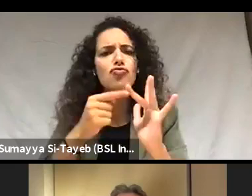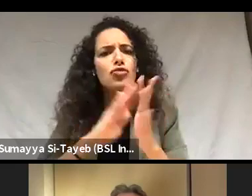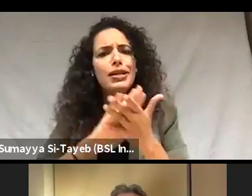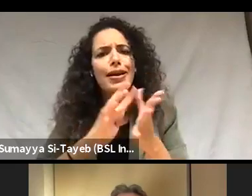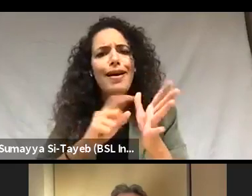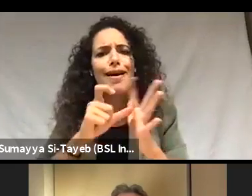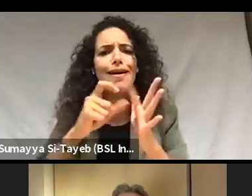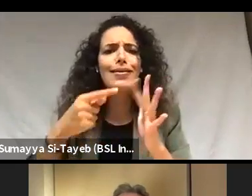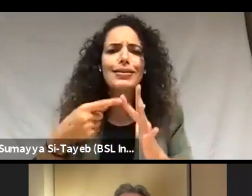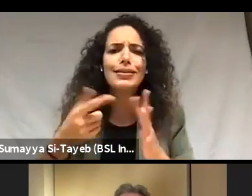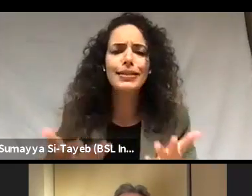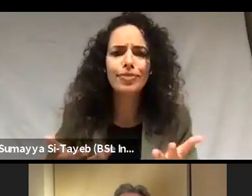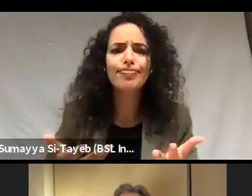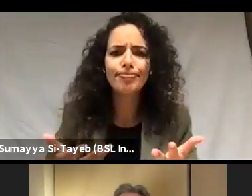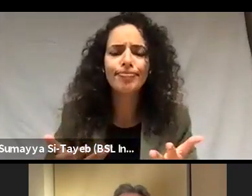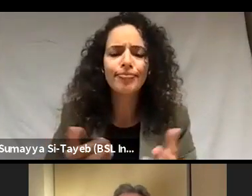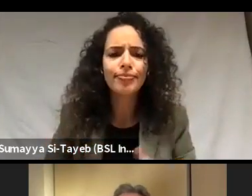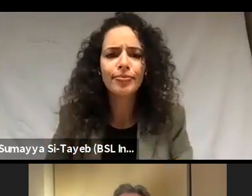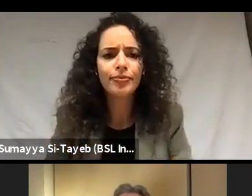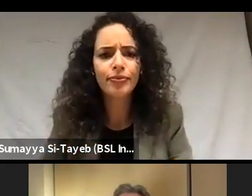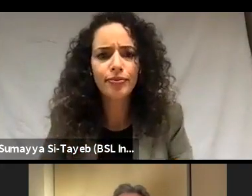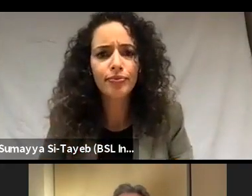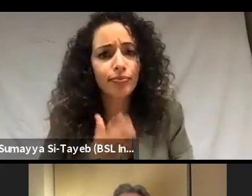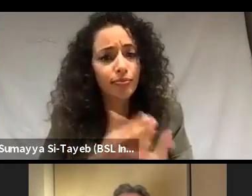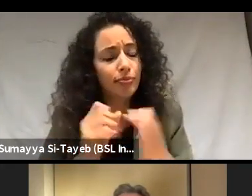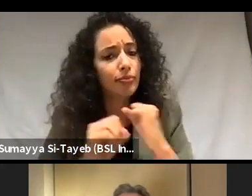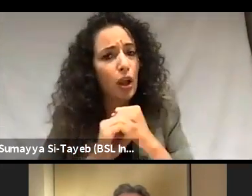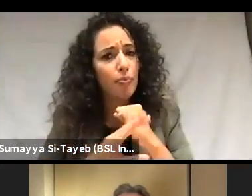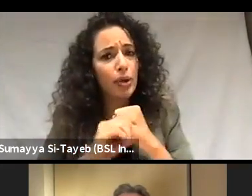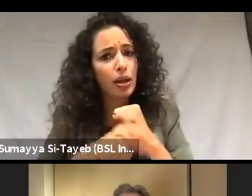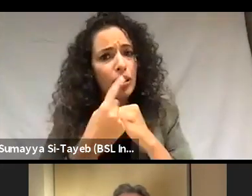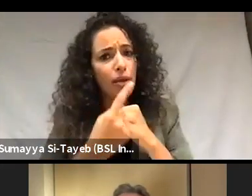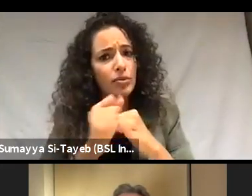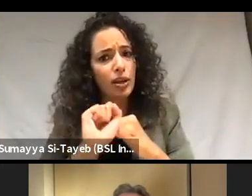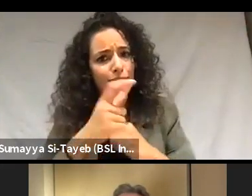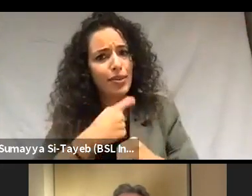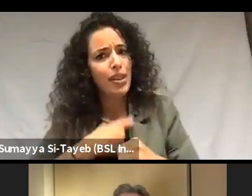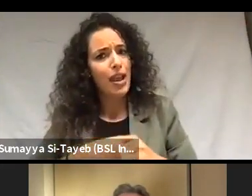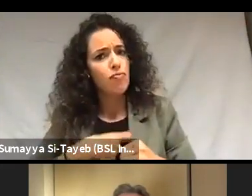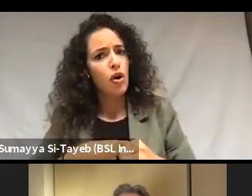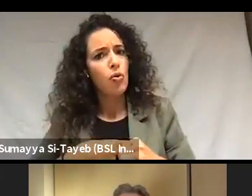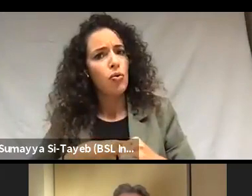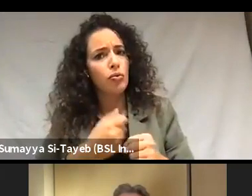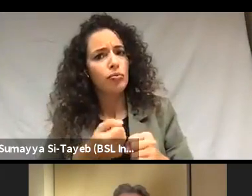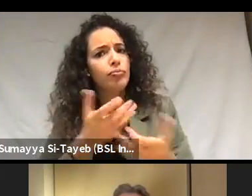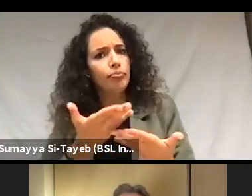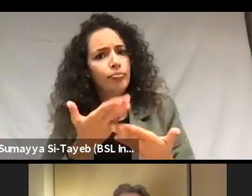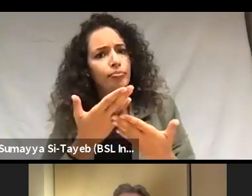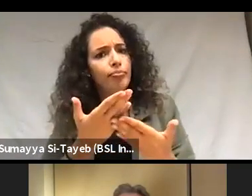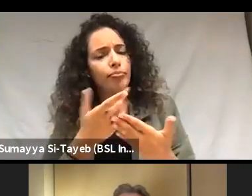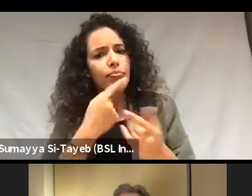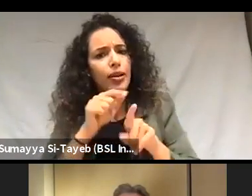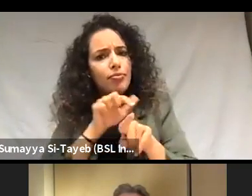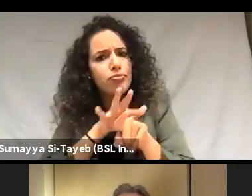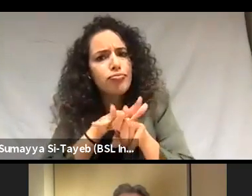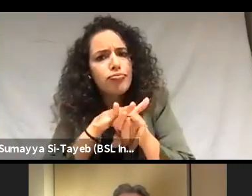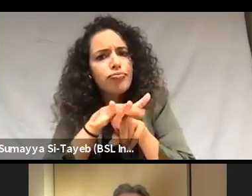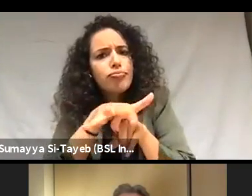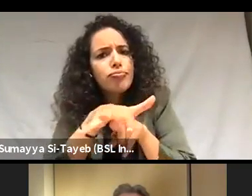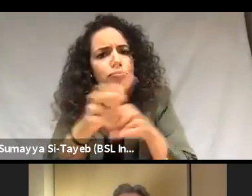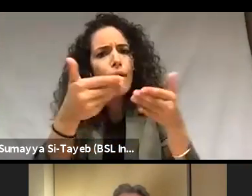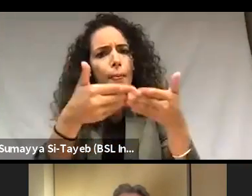been saying, that the media do play a role in informing the public and swaying public opinion on that, but